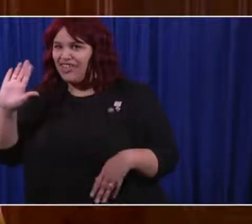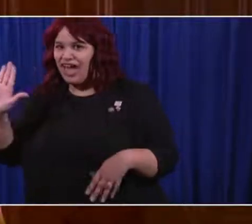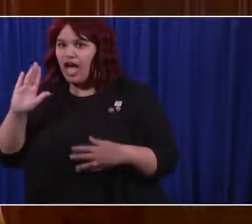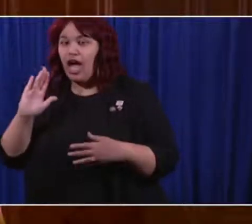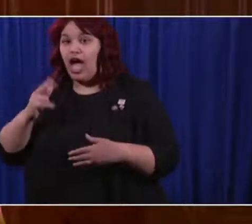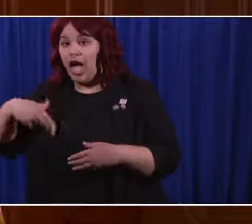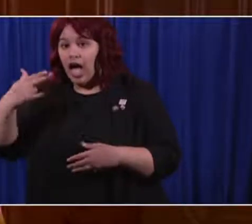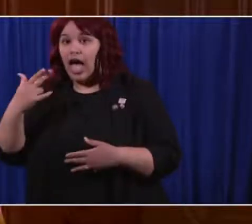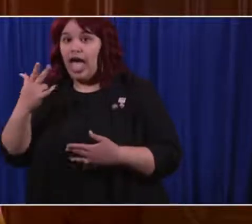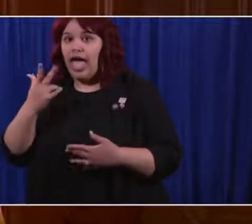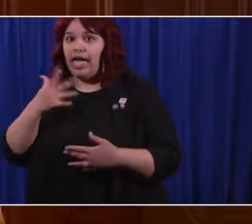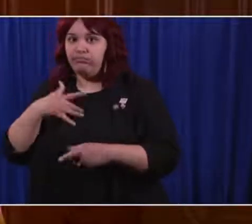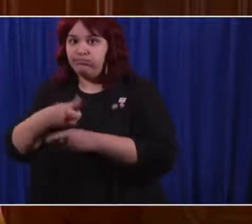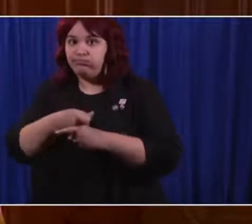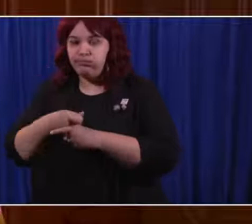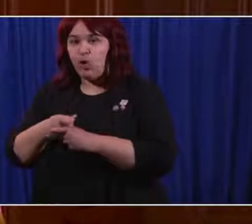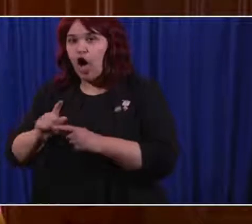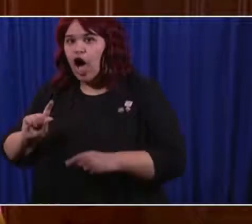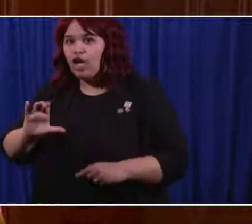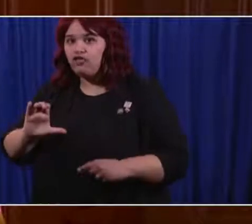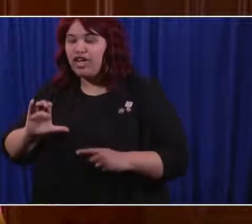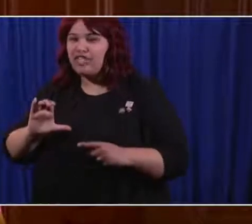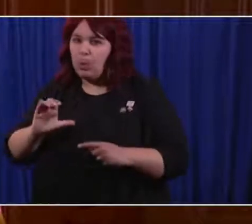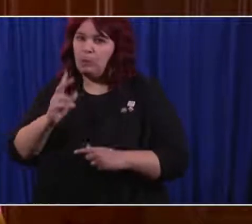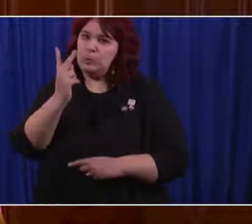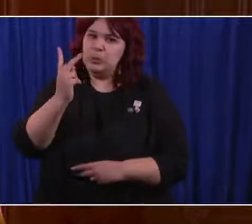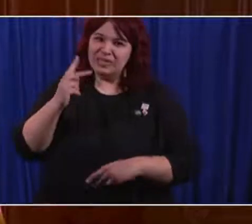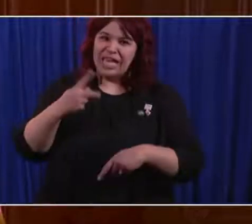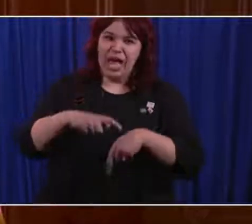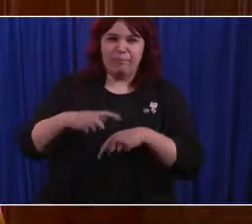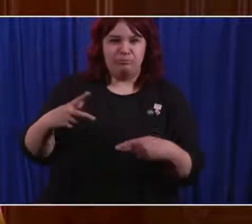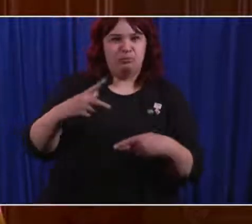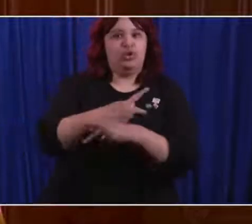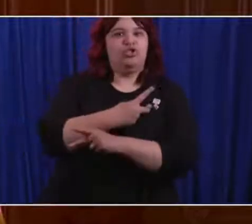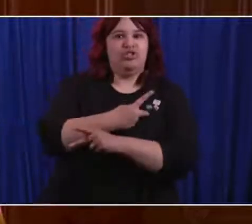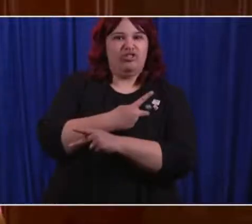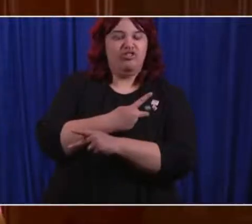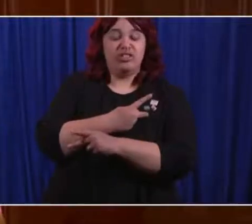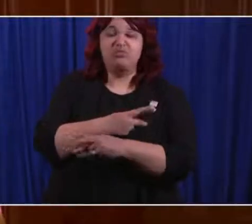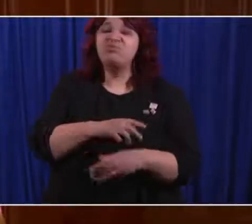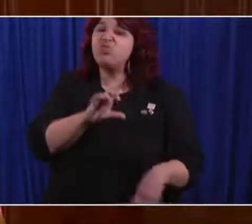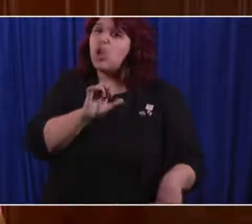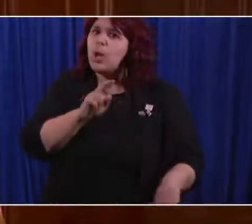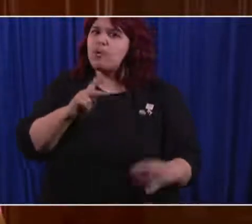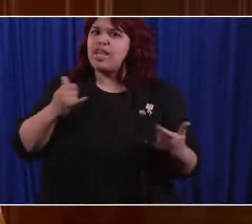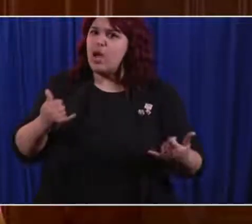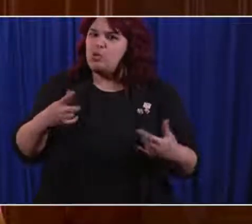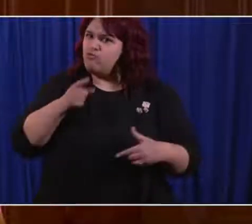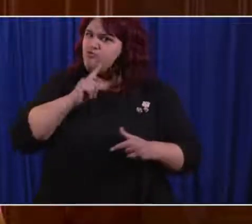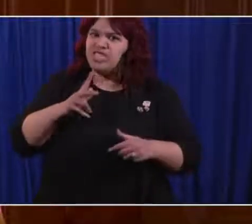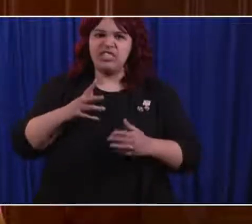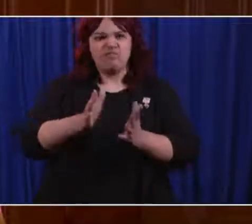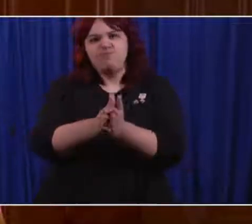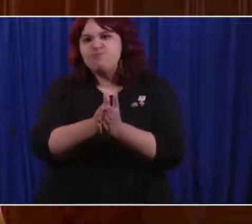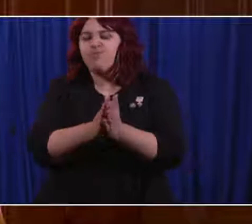they're vaccinating at a pretty good clip. And that's kind of the race that we're seeing. So we just got to